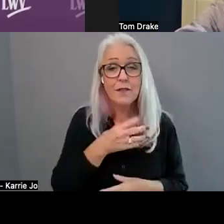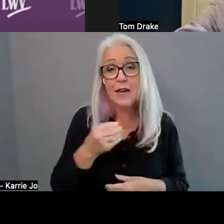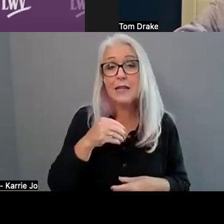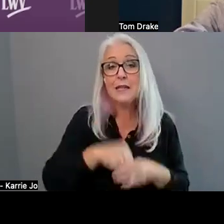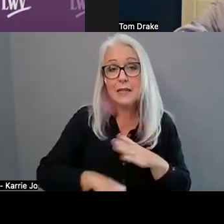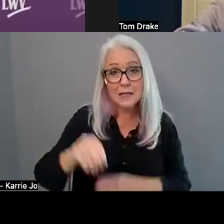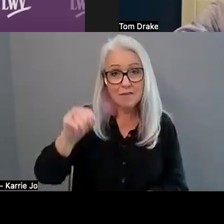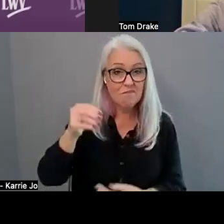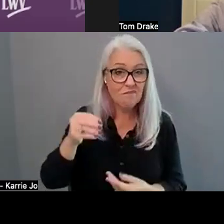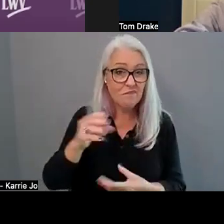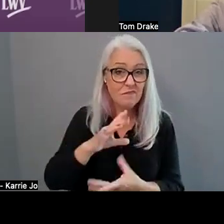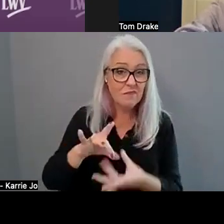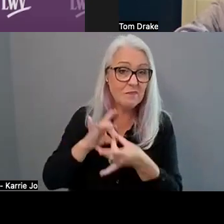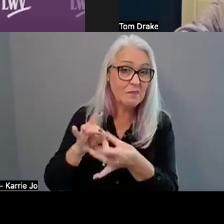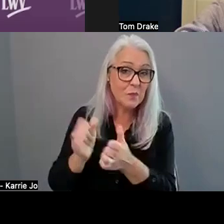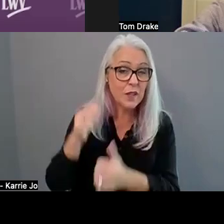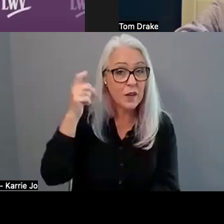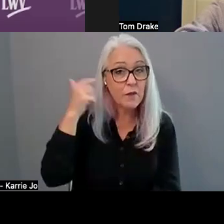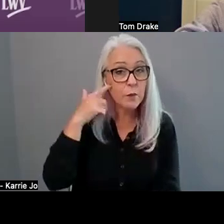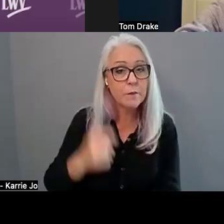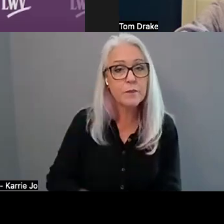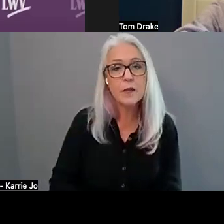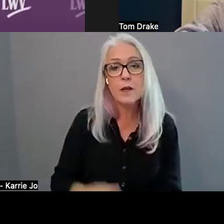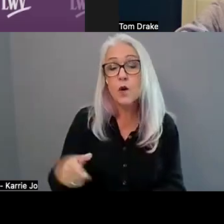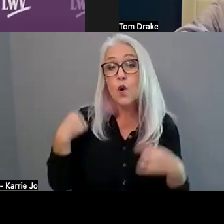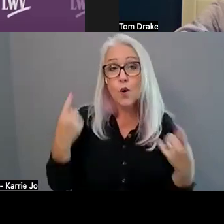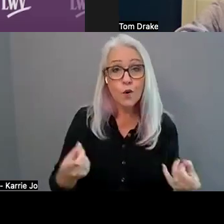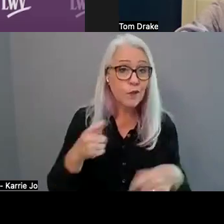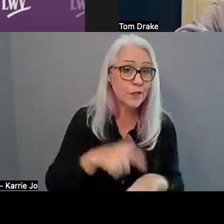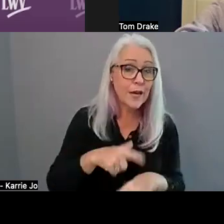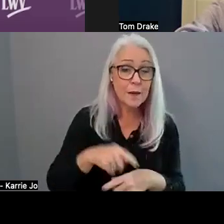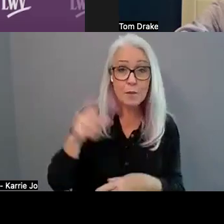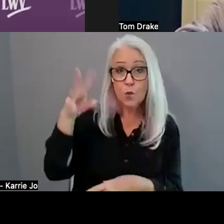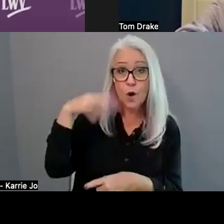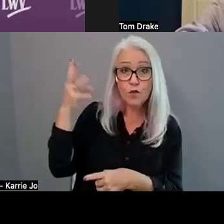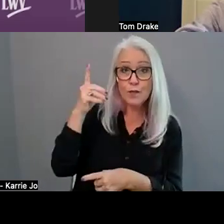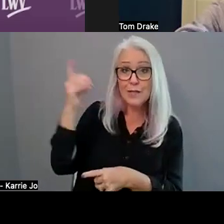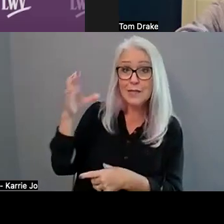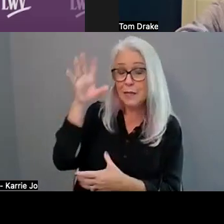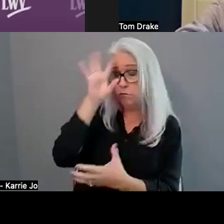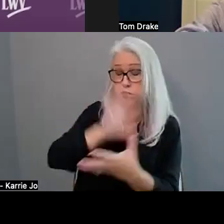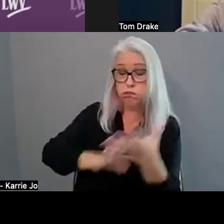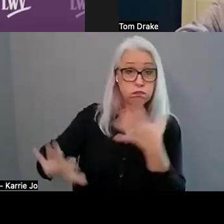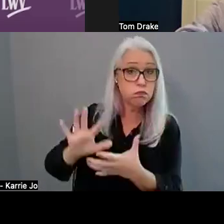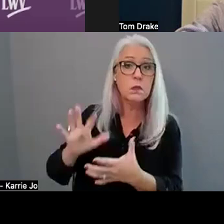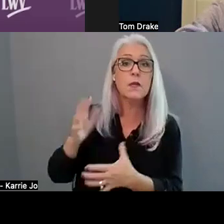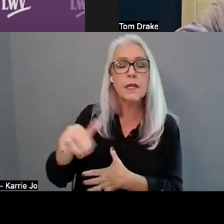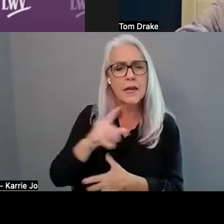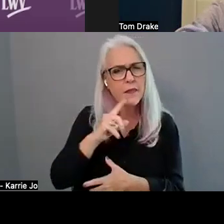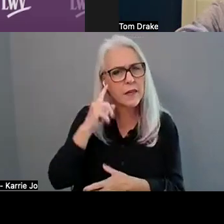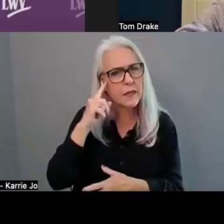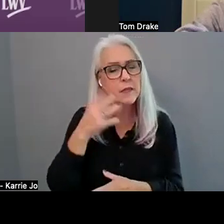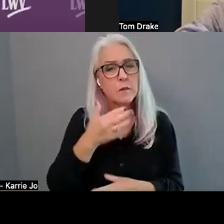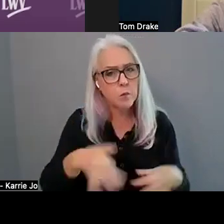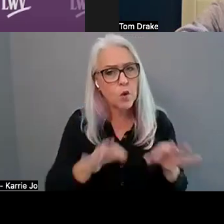like over time, Morgan's correct. Washington, D.C. is clouding things up right now, and I feel like it's important for the mayor to focus on the